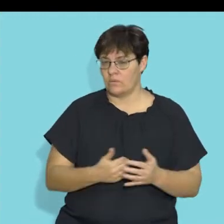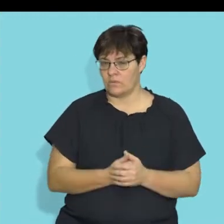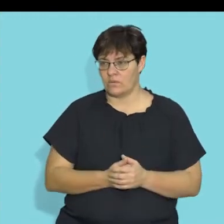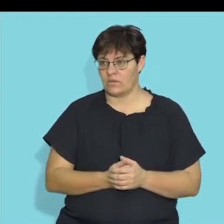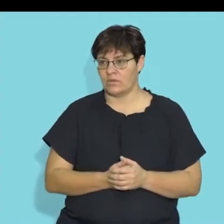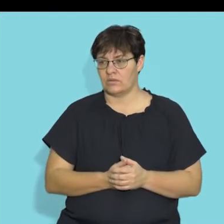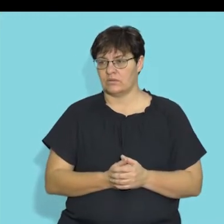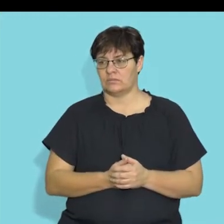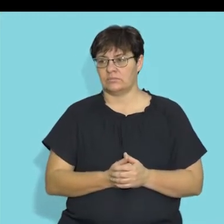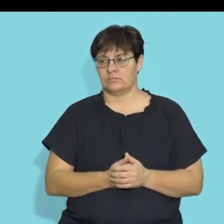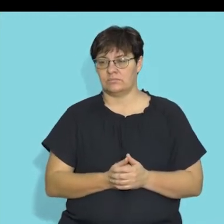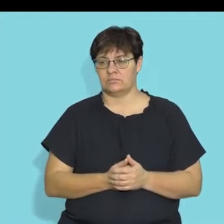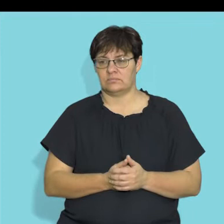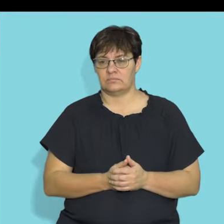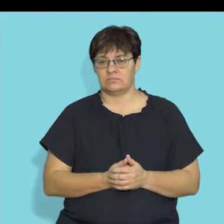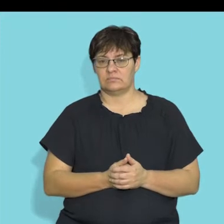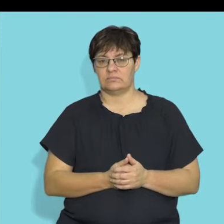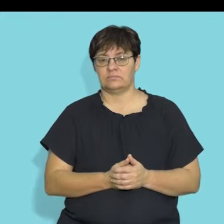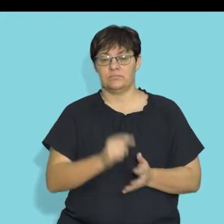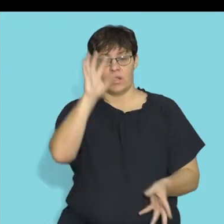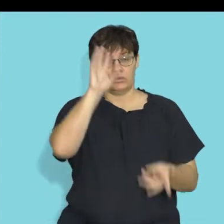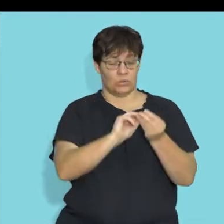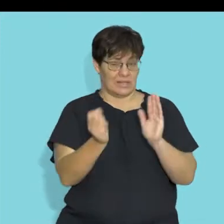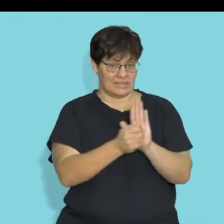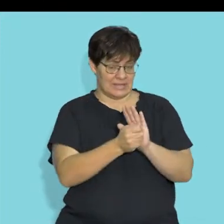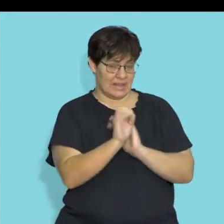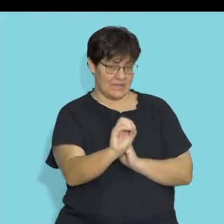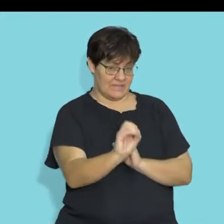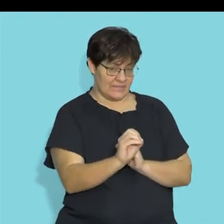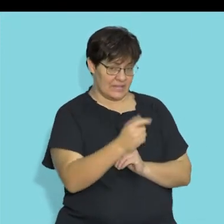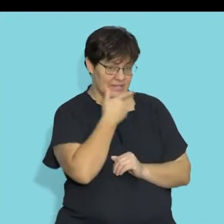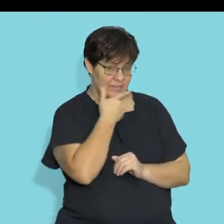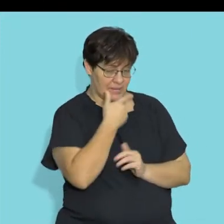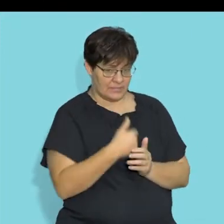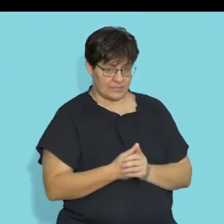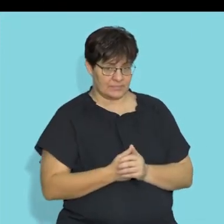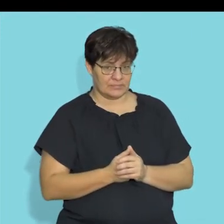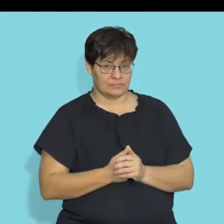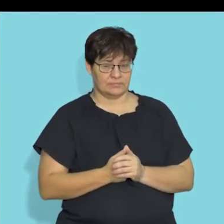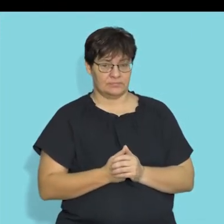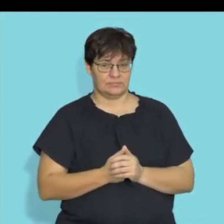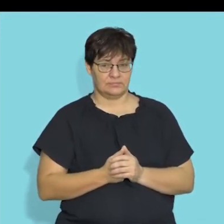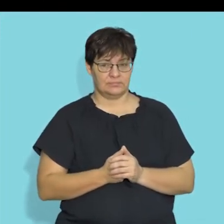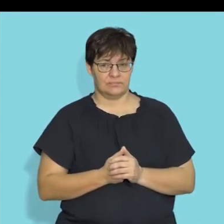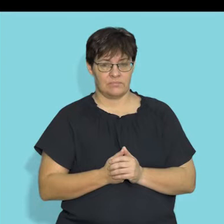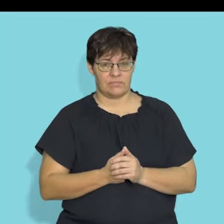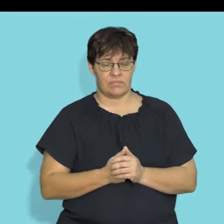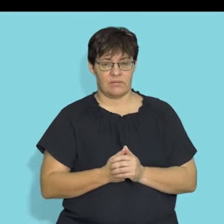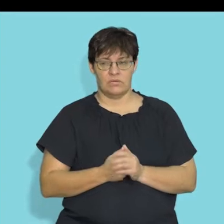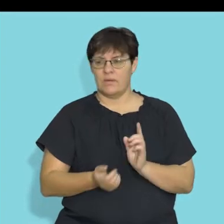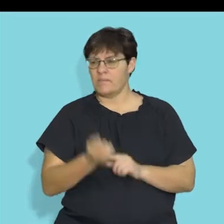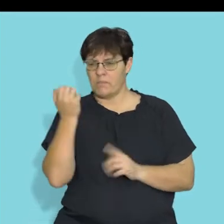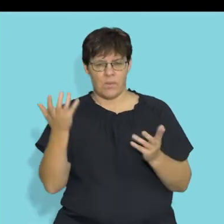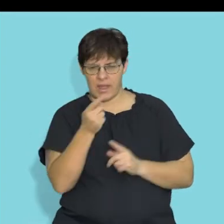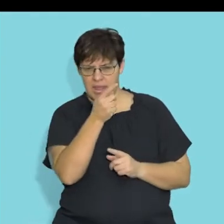do that? Watch what we're going to do. We've got our total sales for December. Let's find